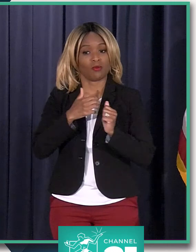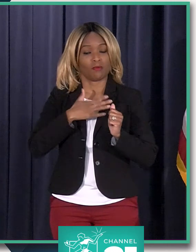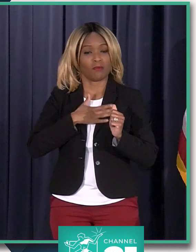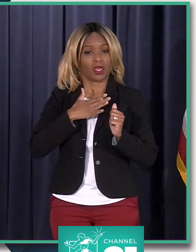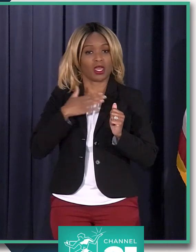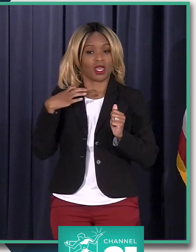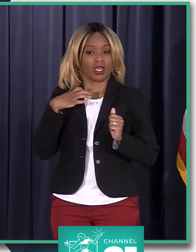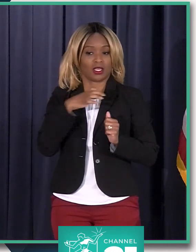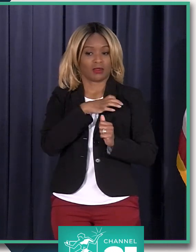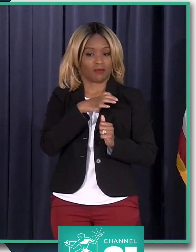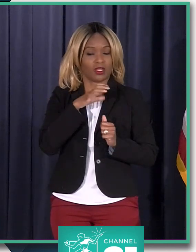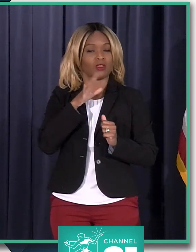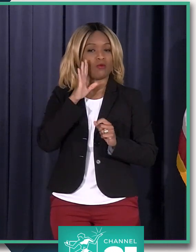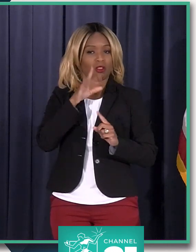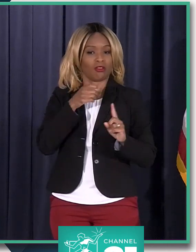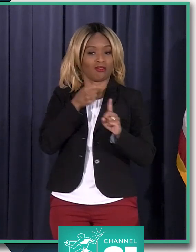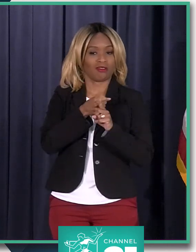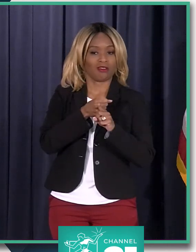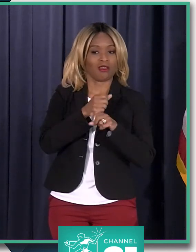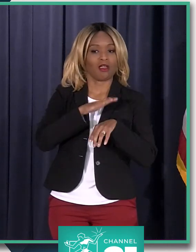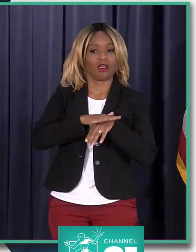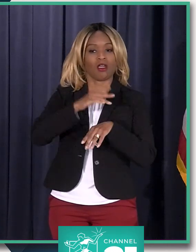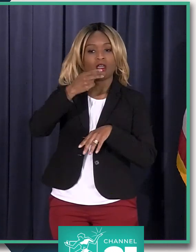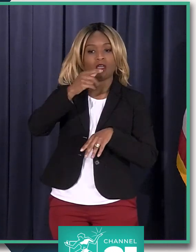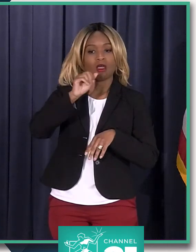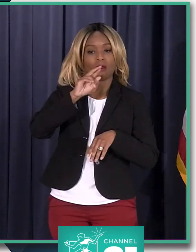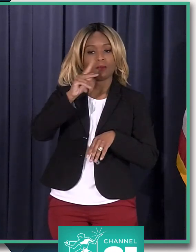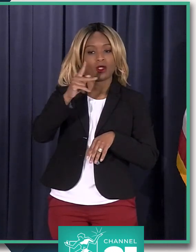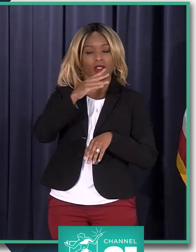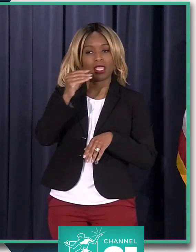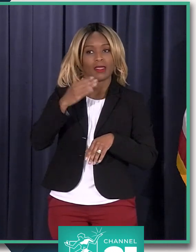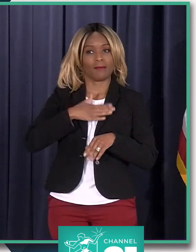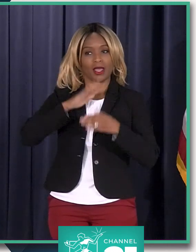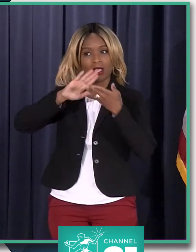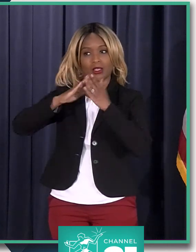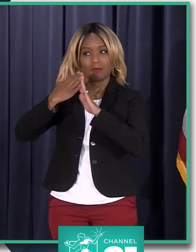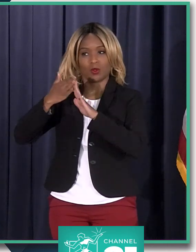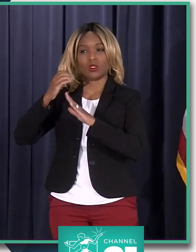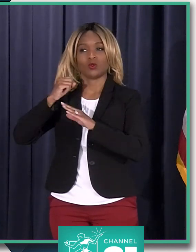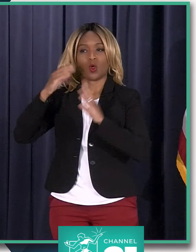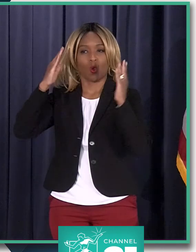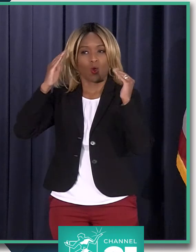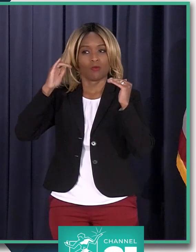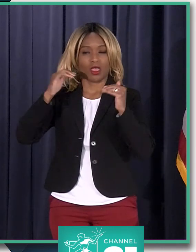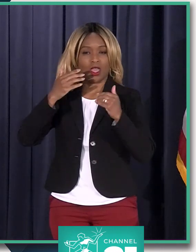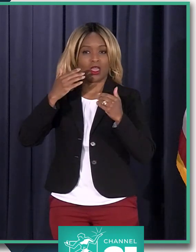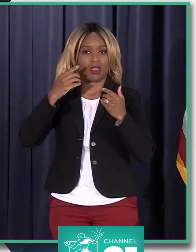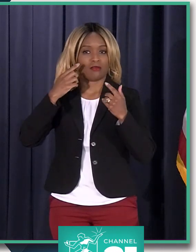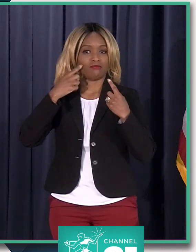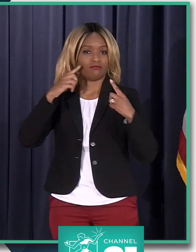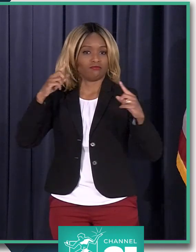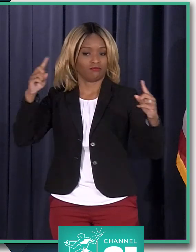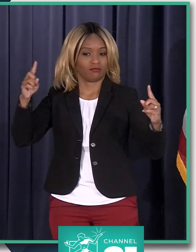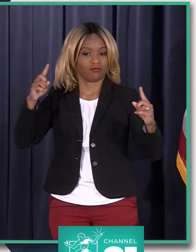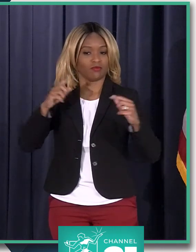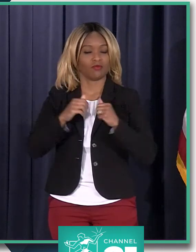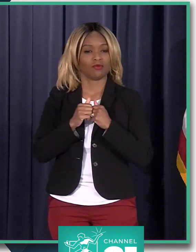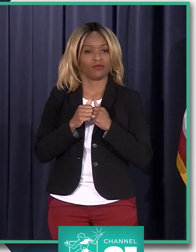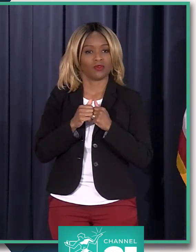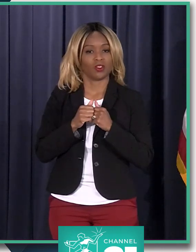great impact on the park and my community. So I hope that works well. I've been in numerous Zoom meetings with